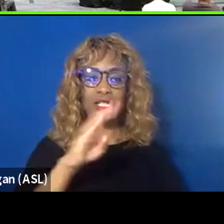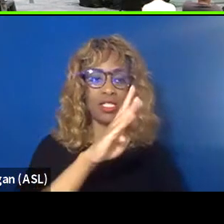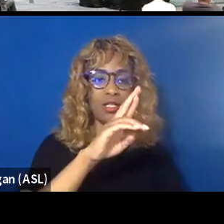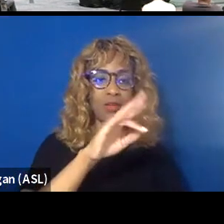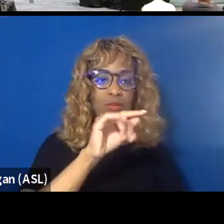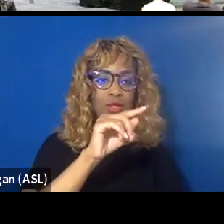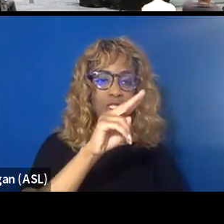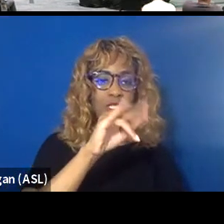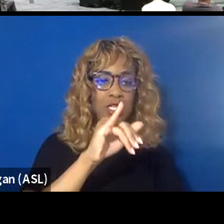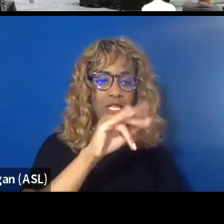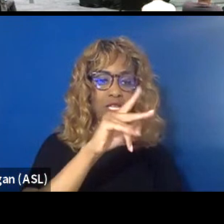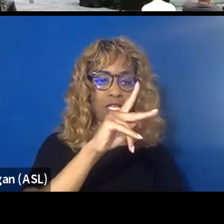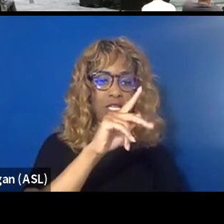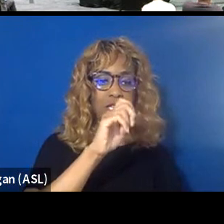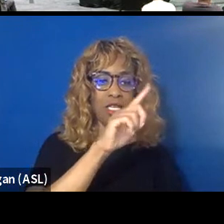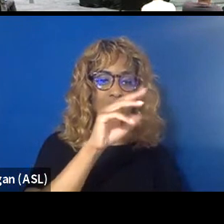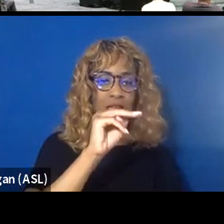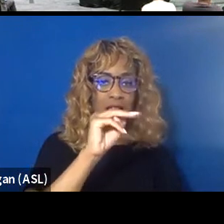Kellum. Yes.